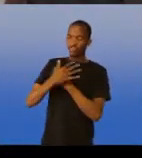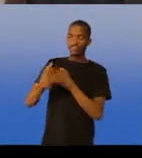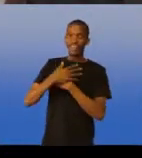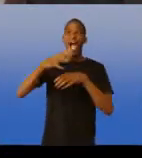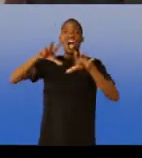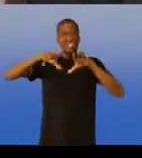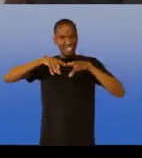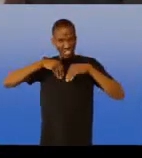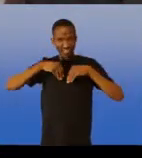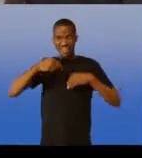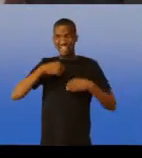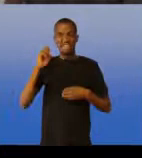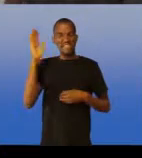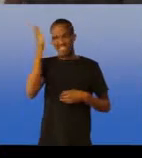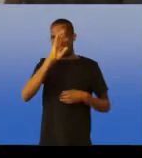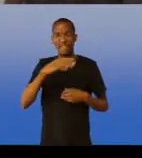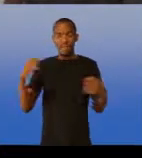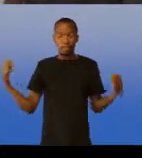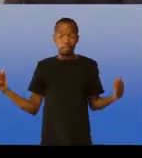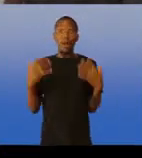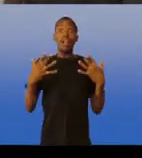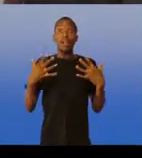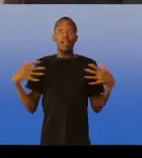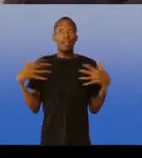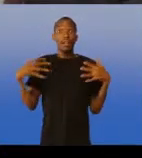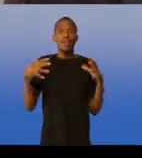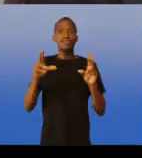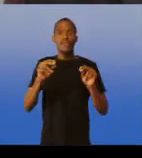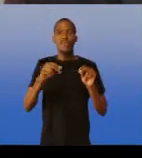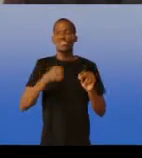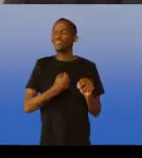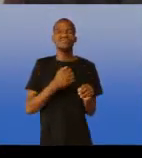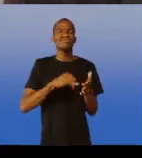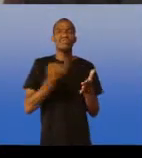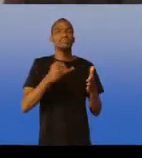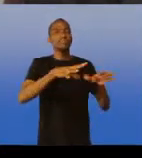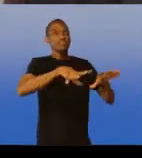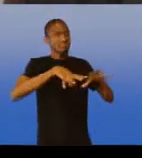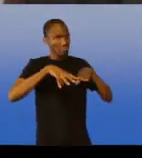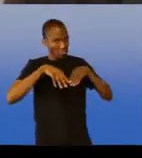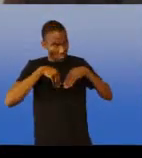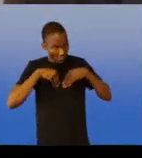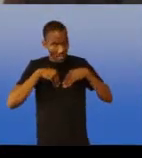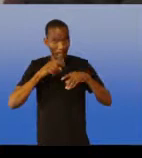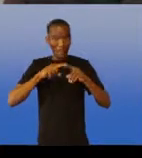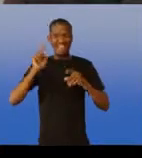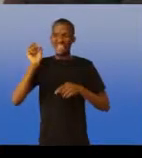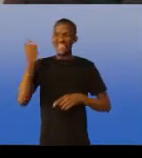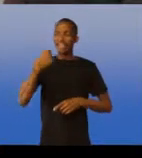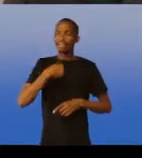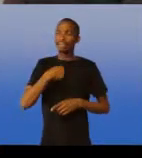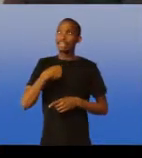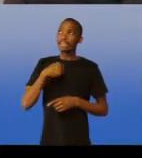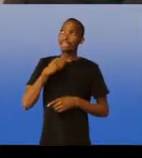ga go a ntshosa ga go a reng ke ne ka amogela seemo mme ke ne ke tshogetse